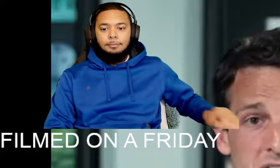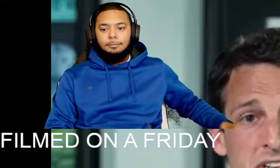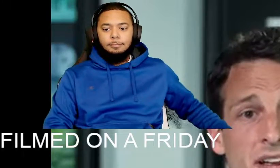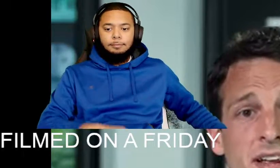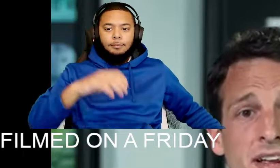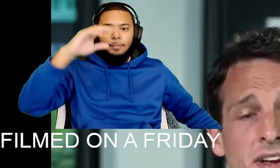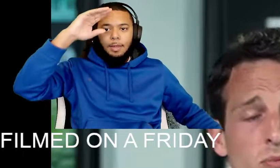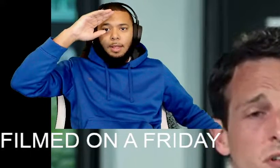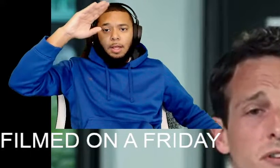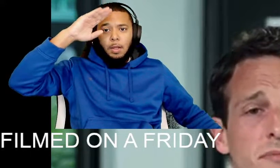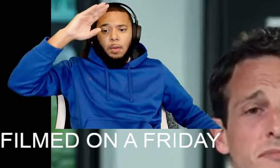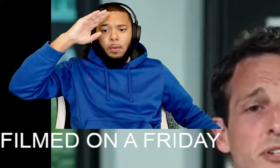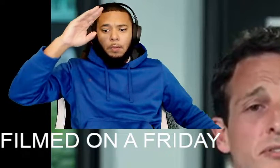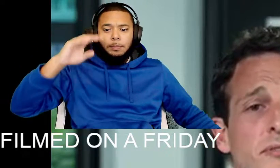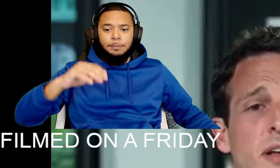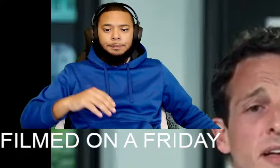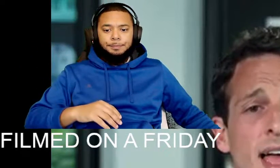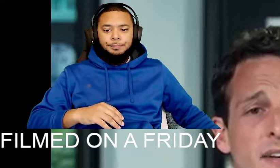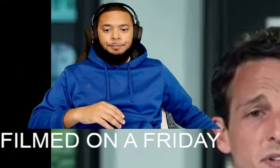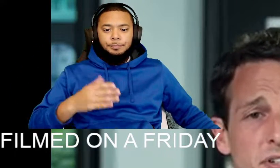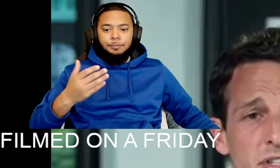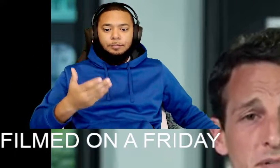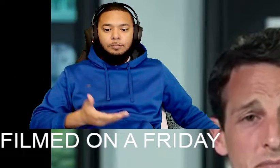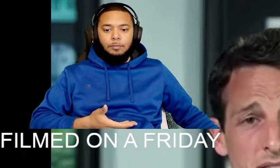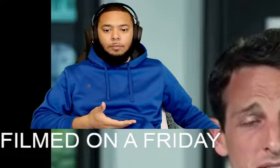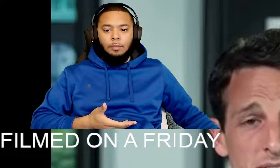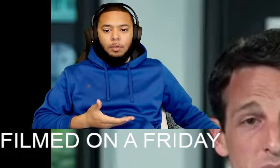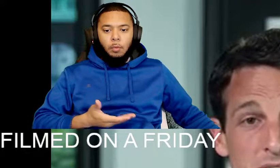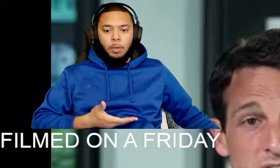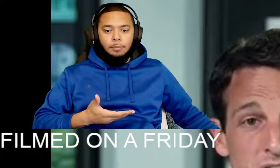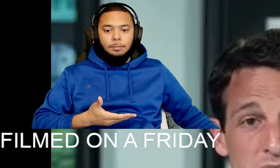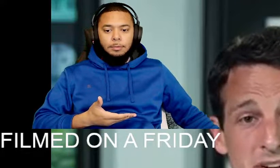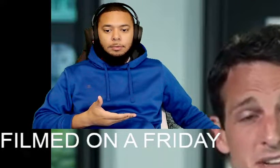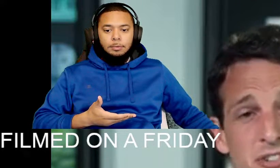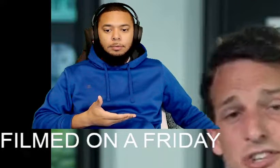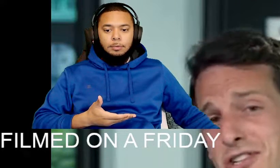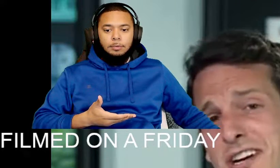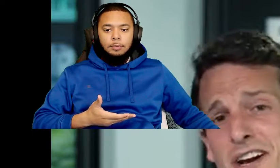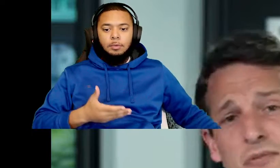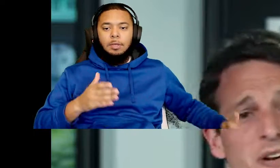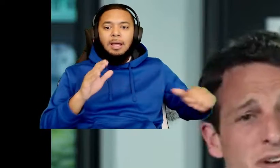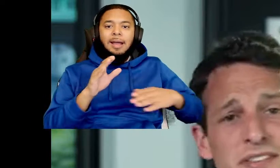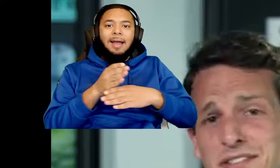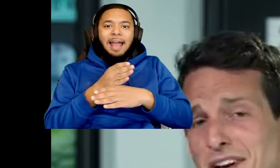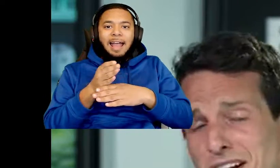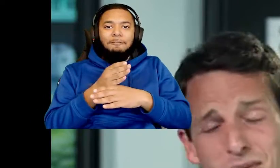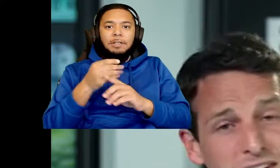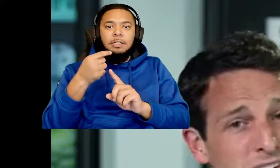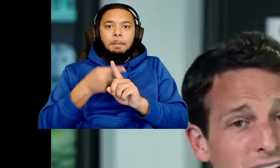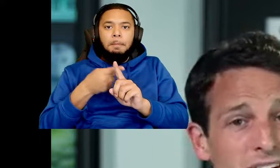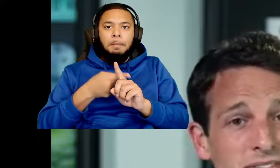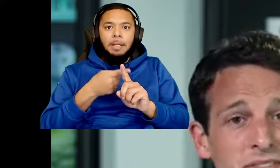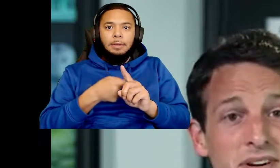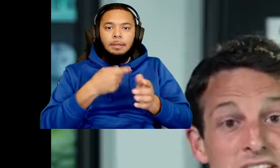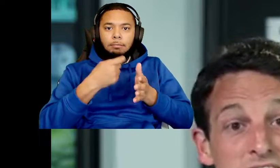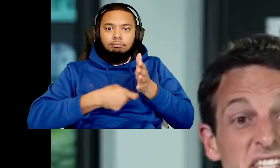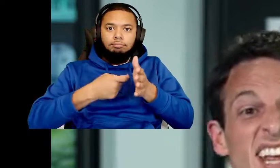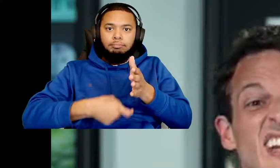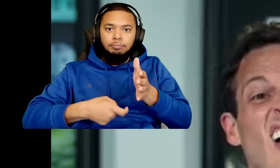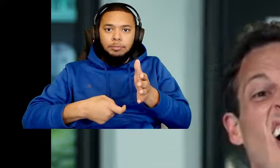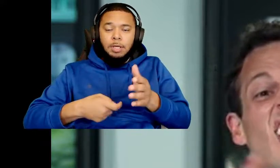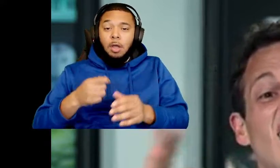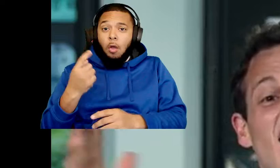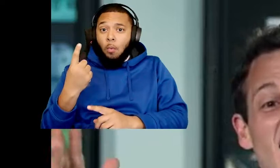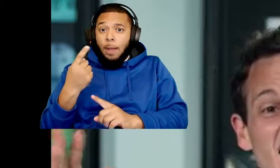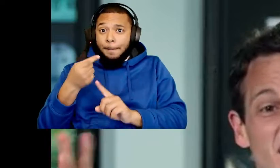Hello there, students. Welcome to average monthly expenditures, because just looking at one month is not quite good enough. We need to